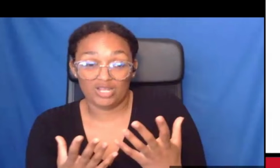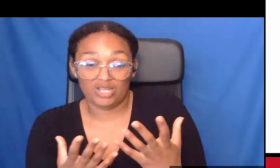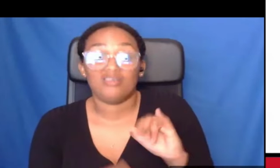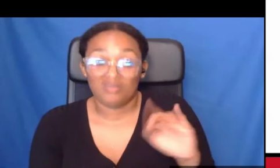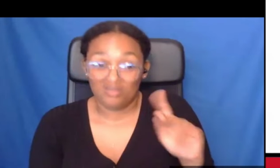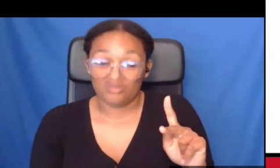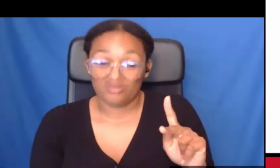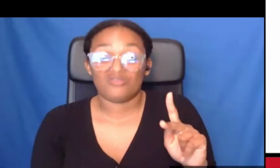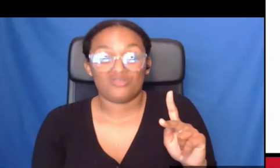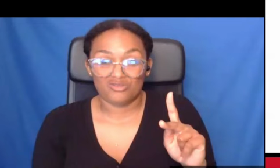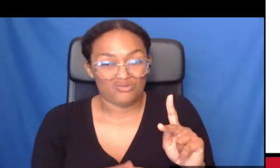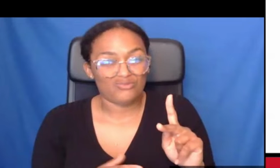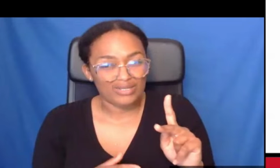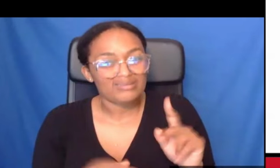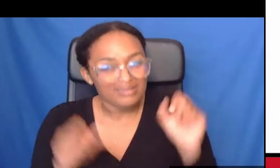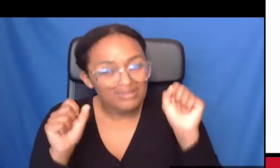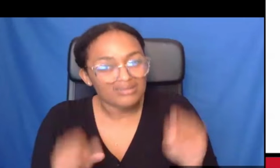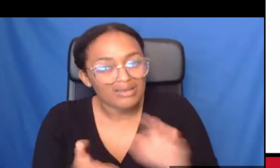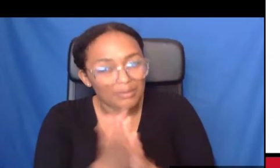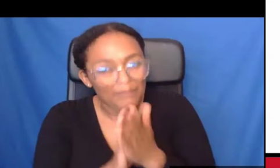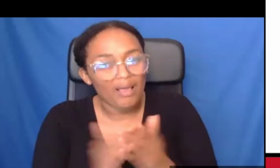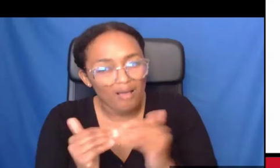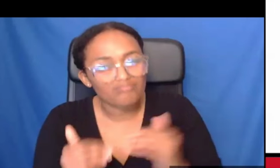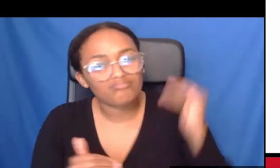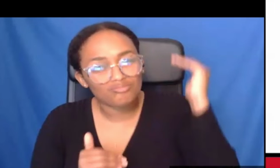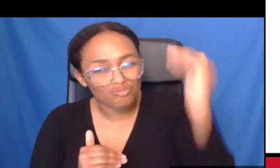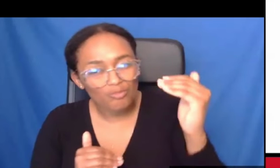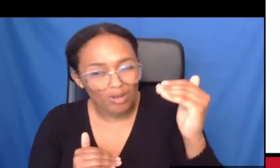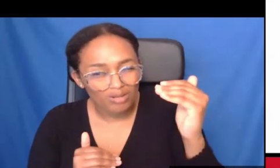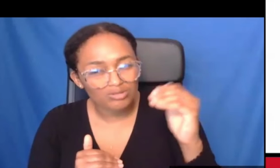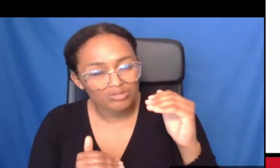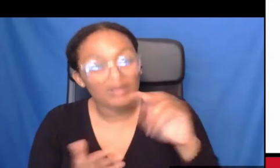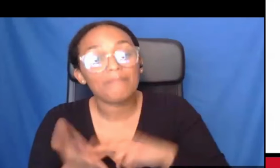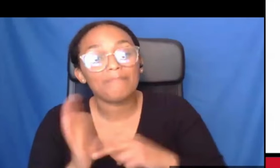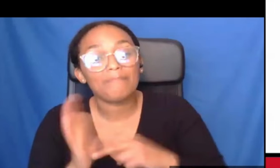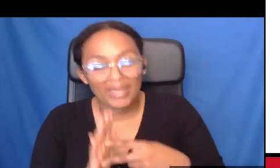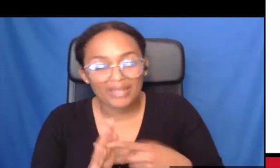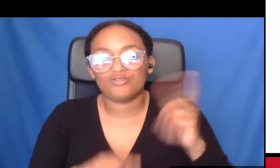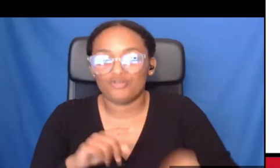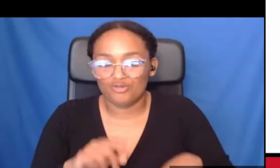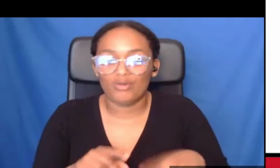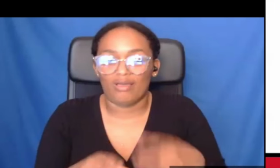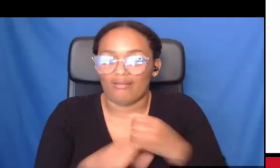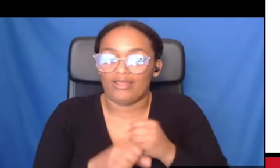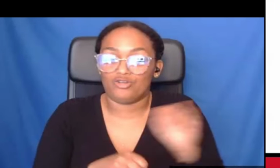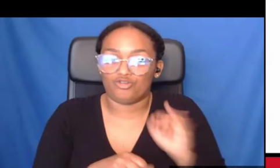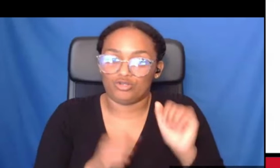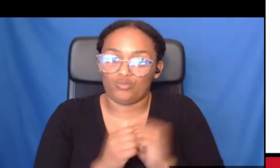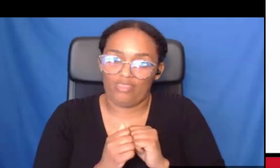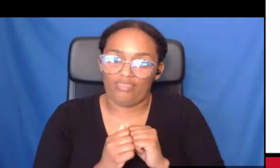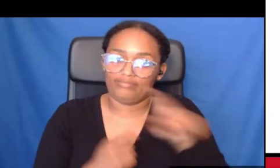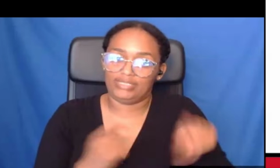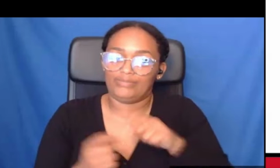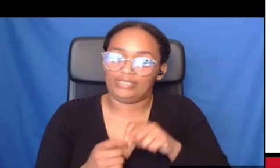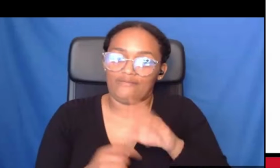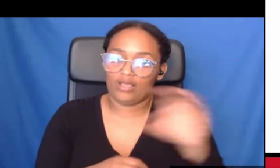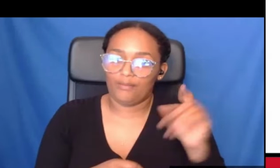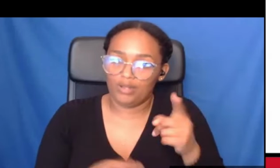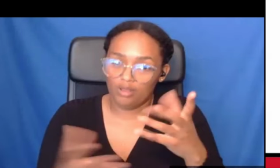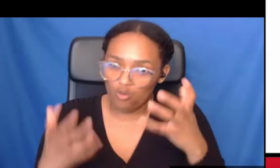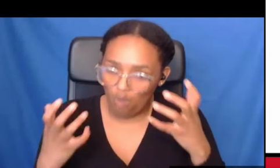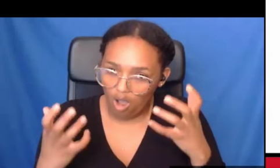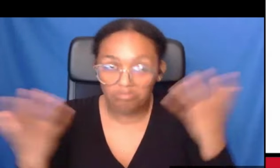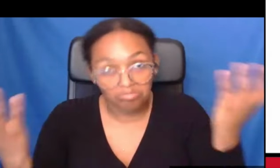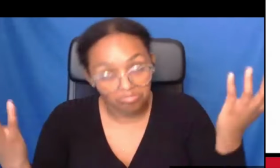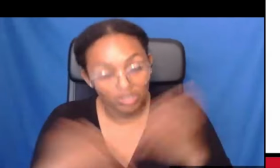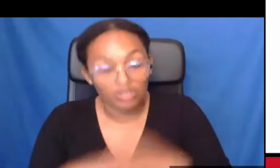the company's underwriting guidelines and prevent you from getting insurance with the company you desire. Which is to say, should you